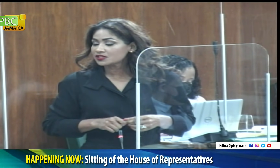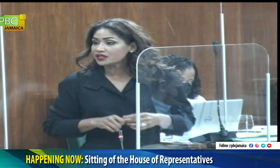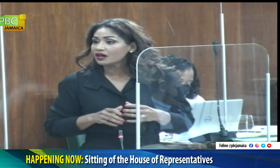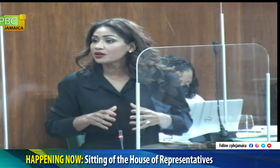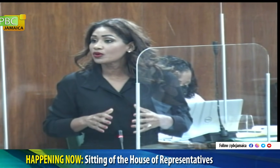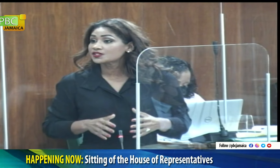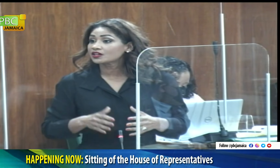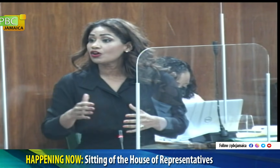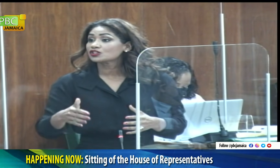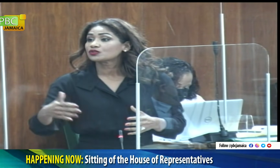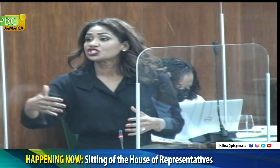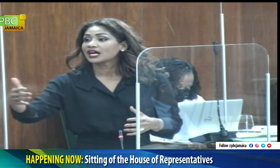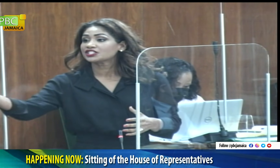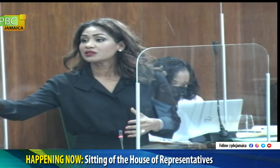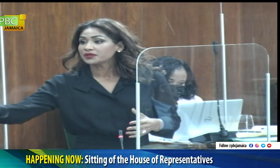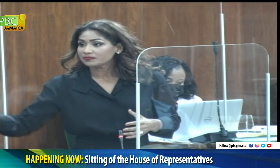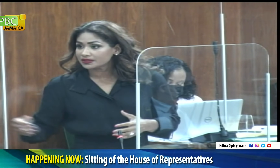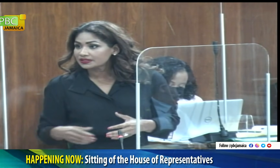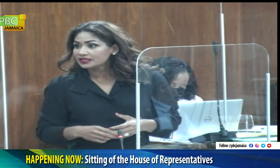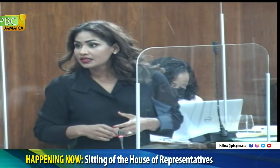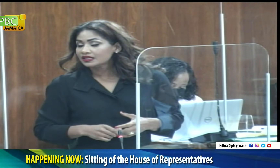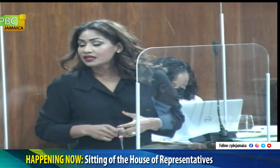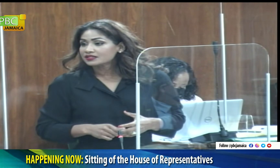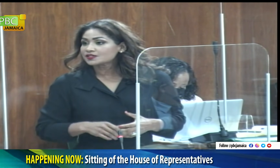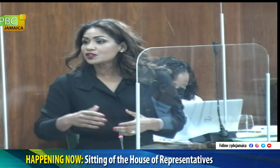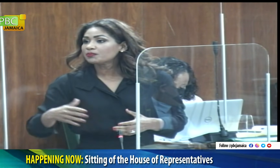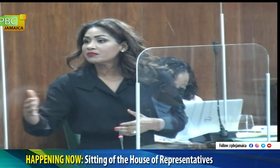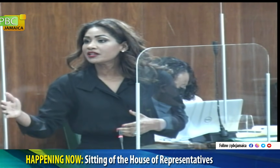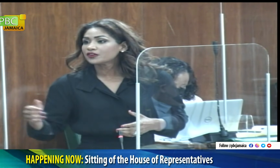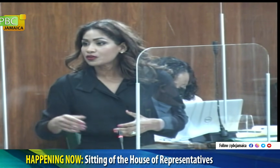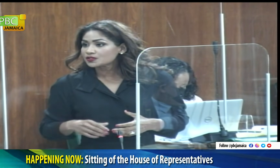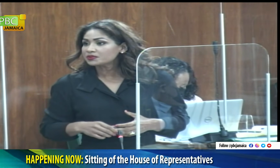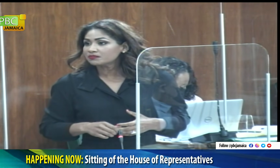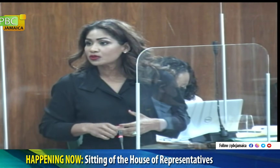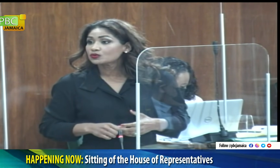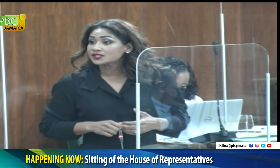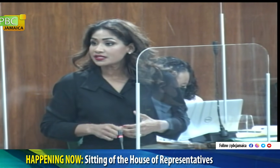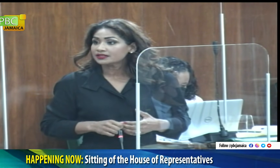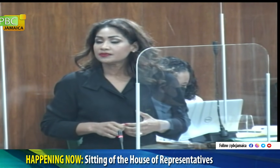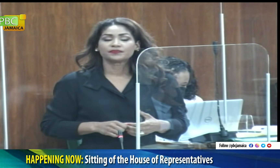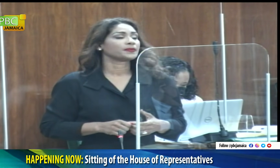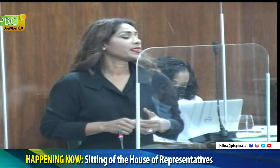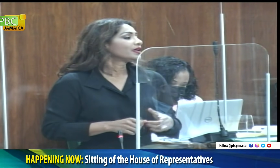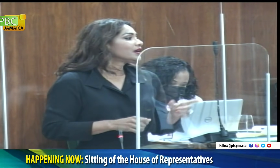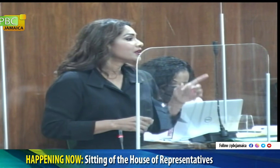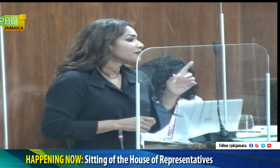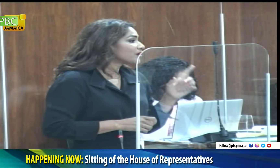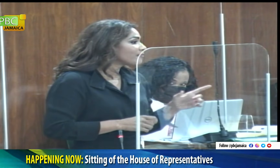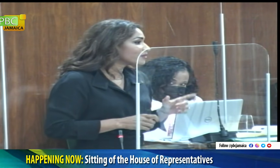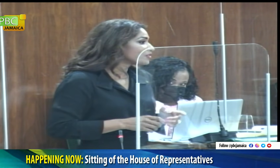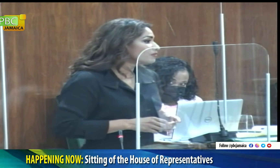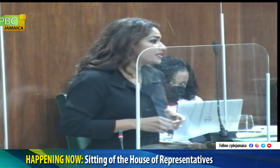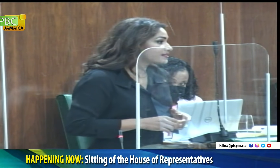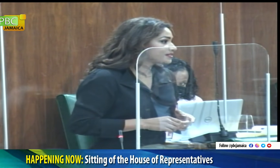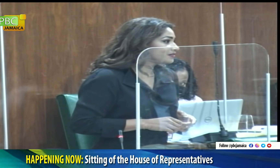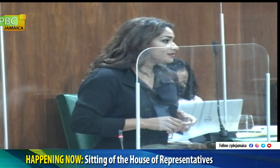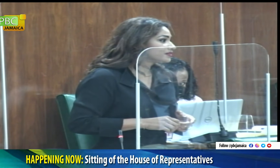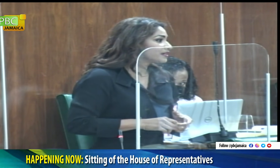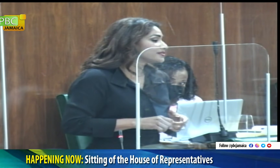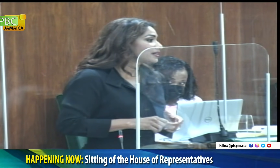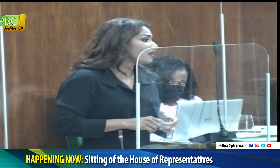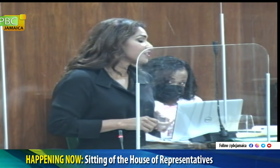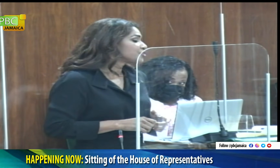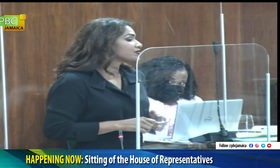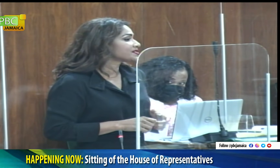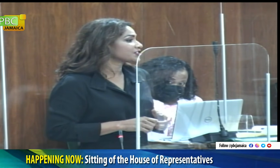So in other words, they're also charging people to supplement for those people who steal. The problem, though, Minister, is